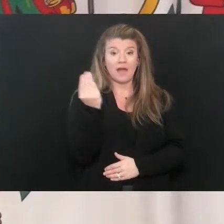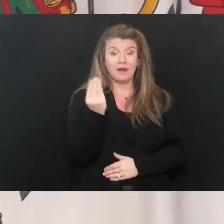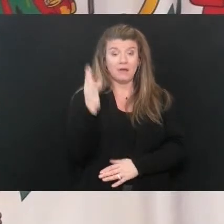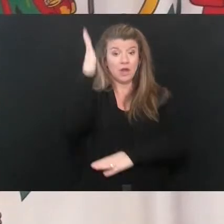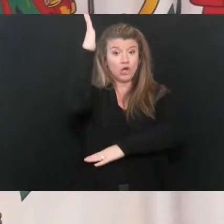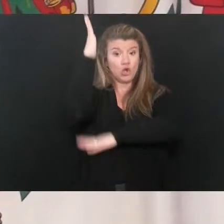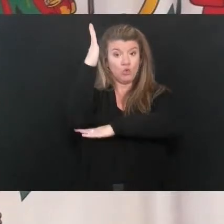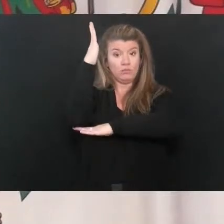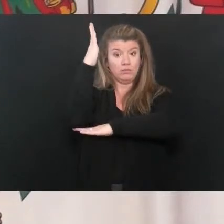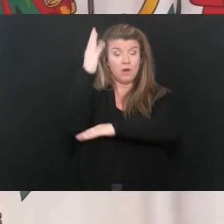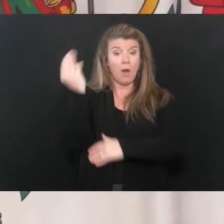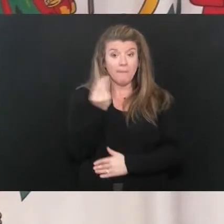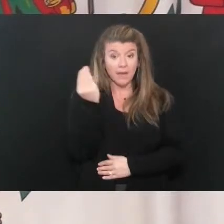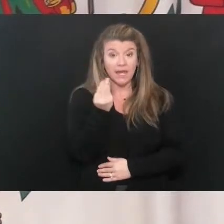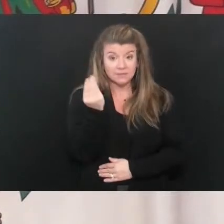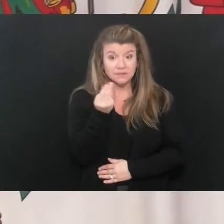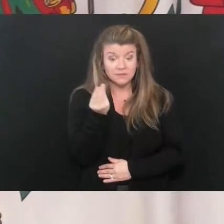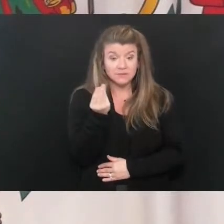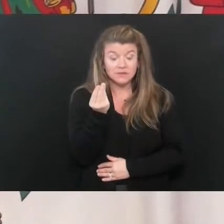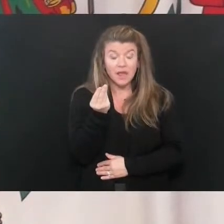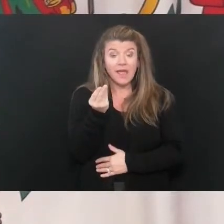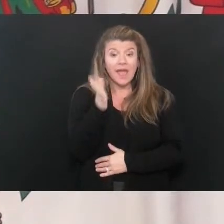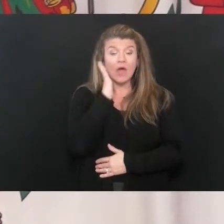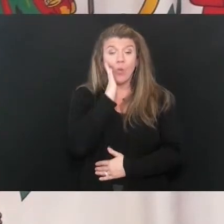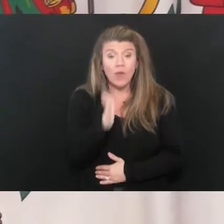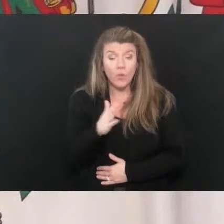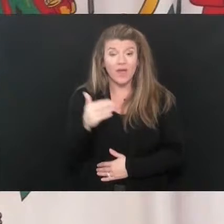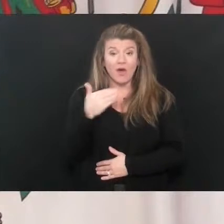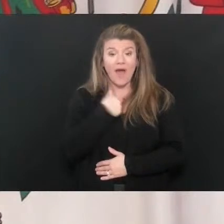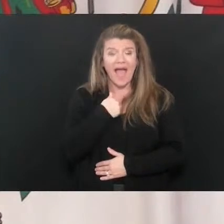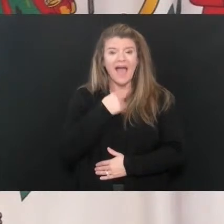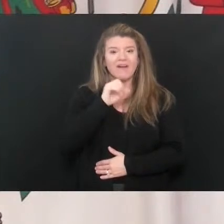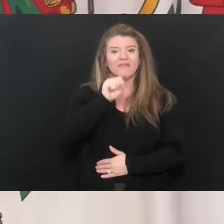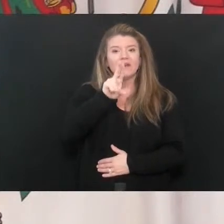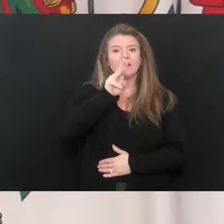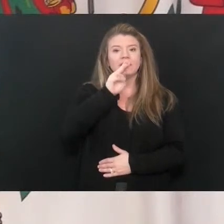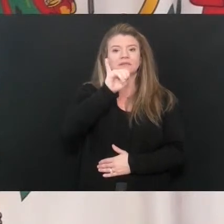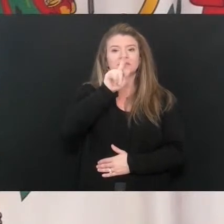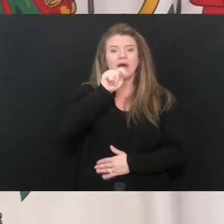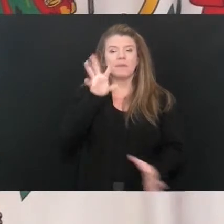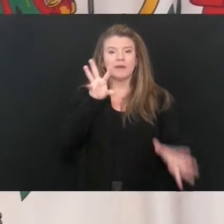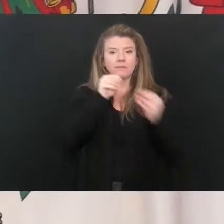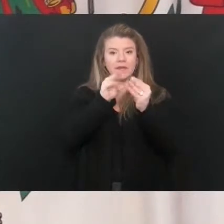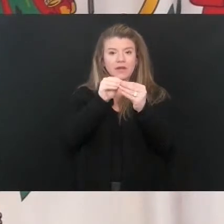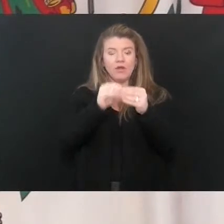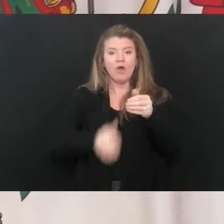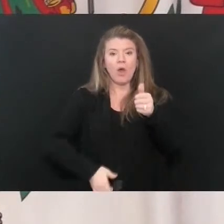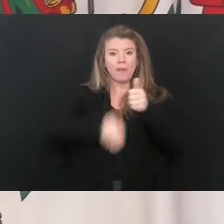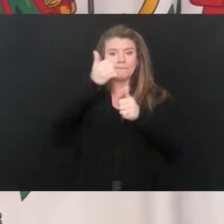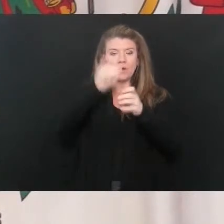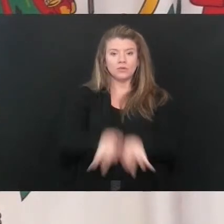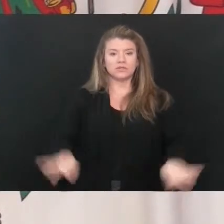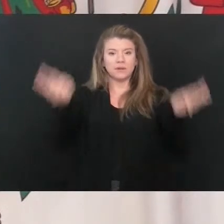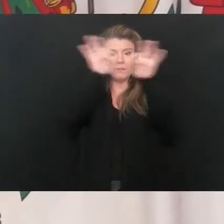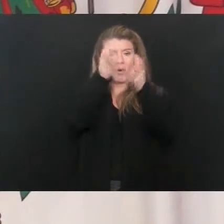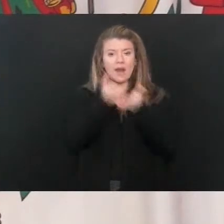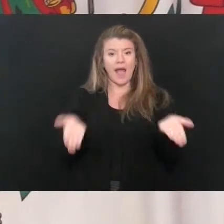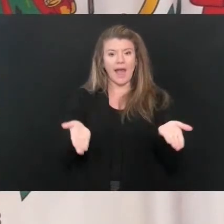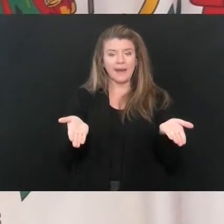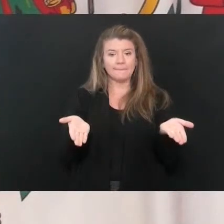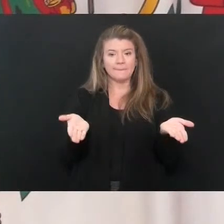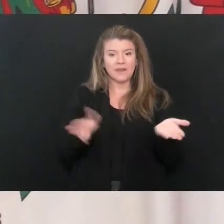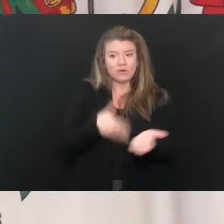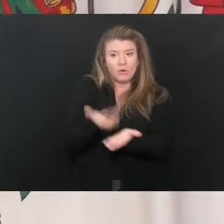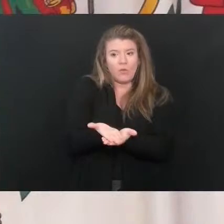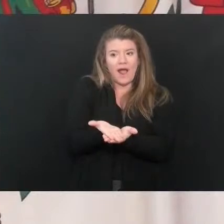on Monday, and we're going to have a summit on the most important item that has come across West Virginia's